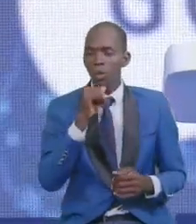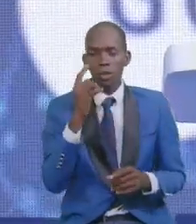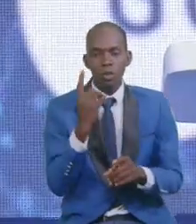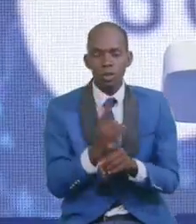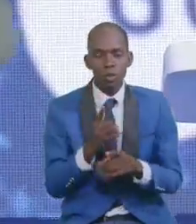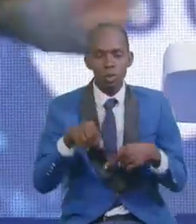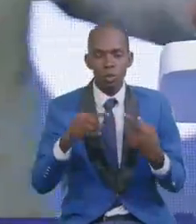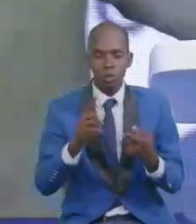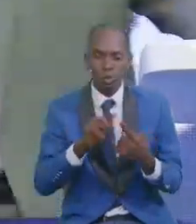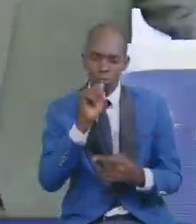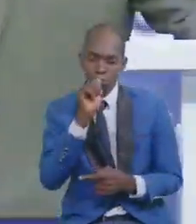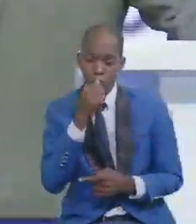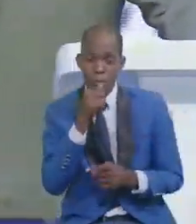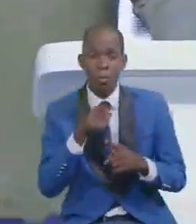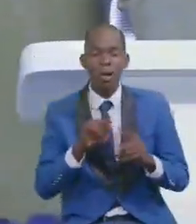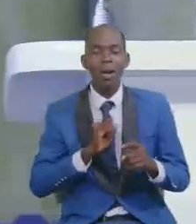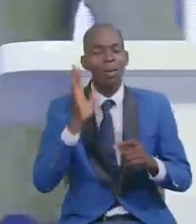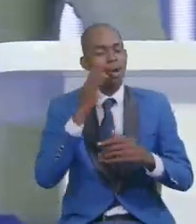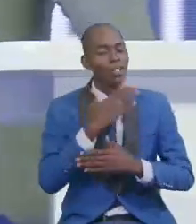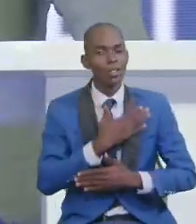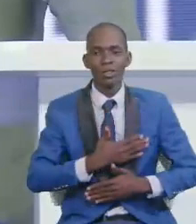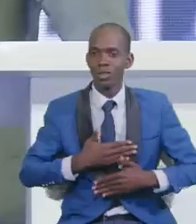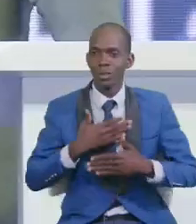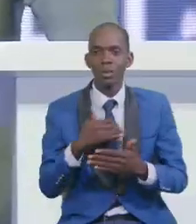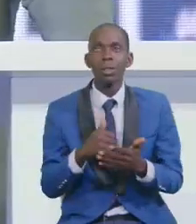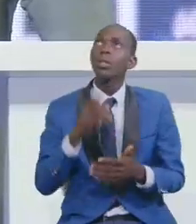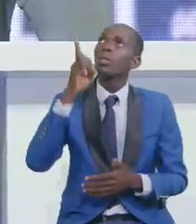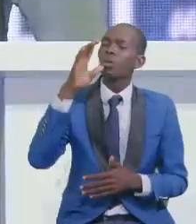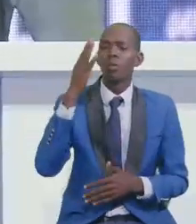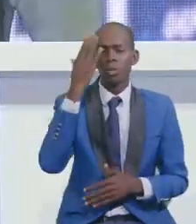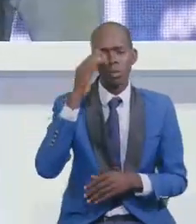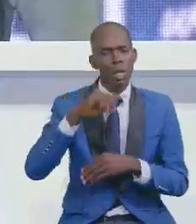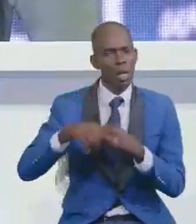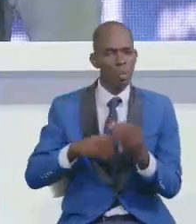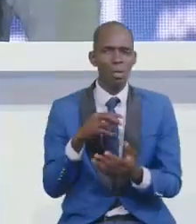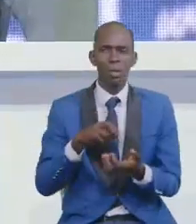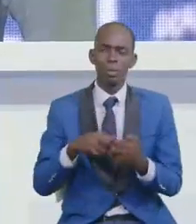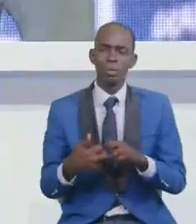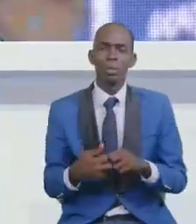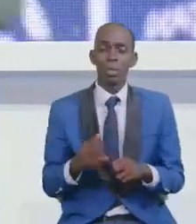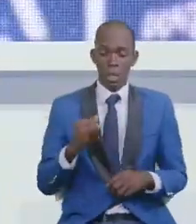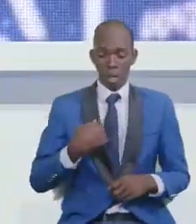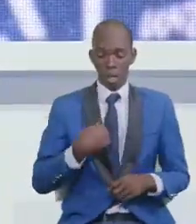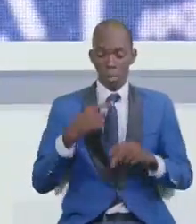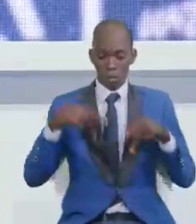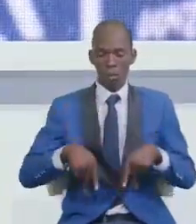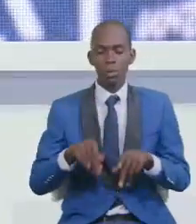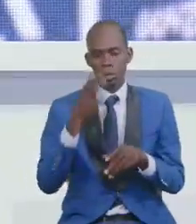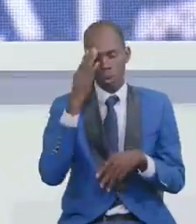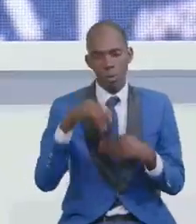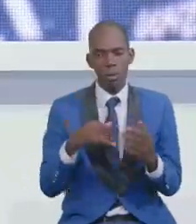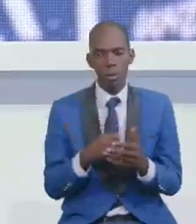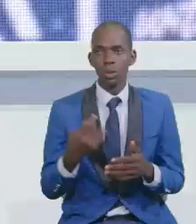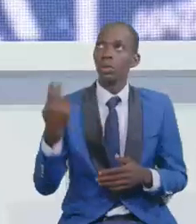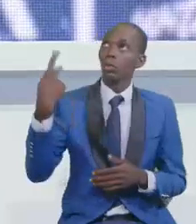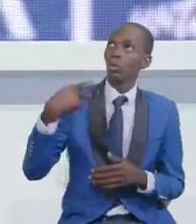it. God knows about it. I know about it. We both know about